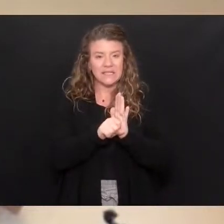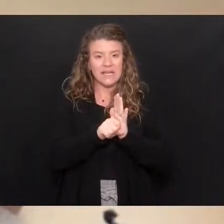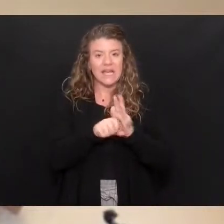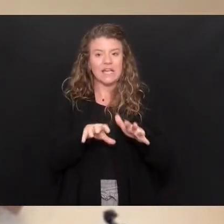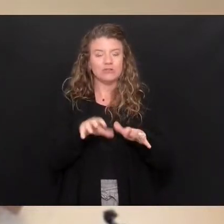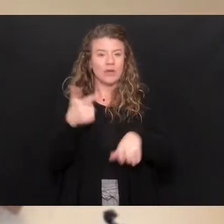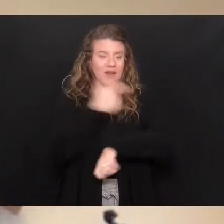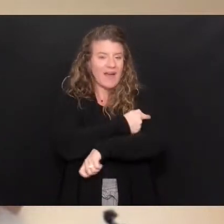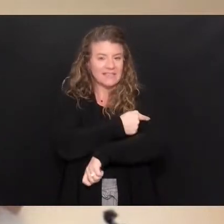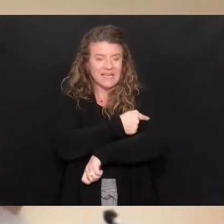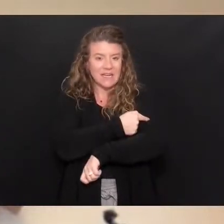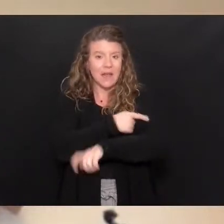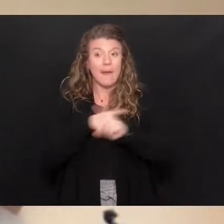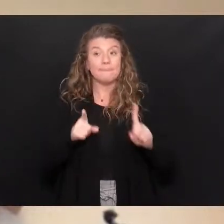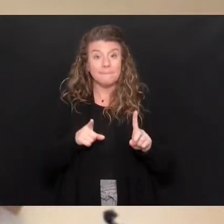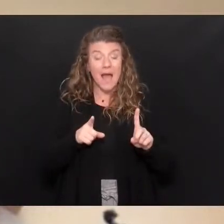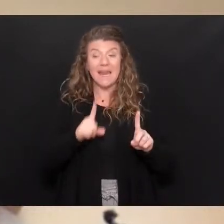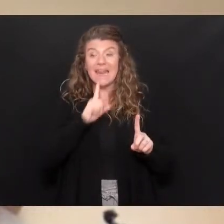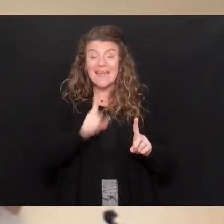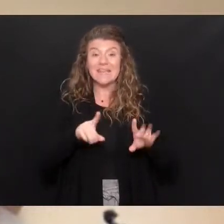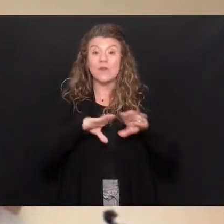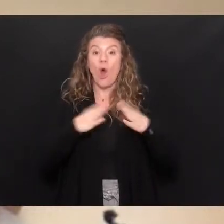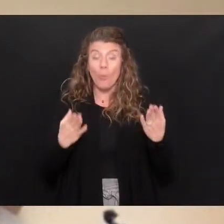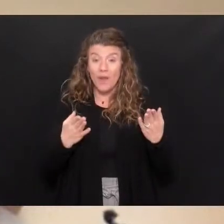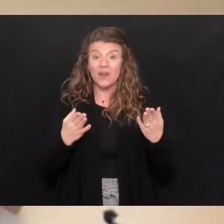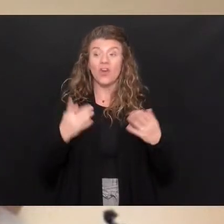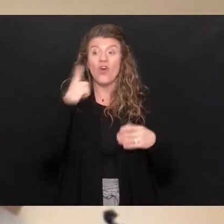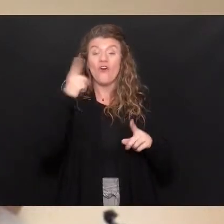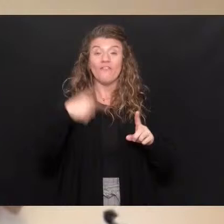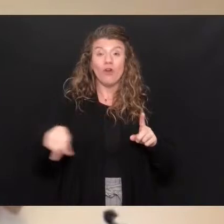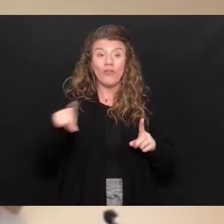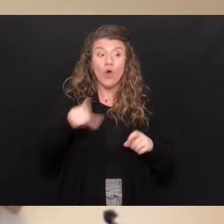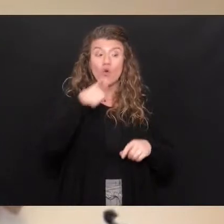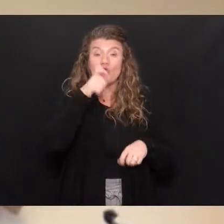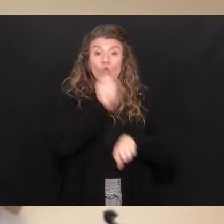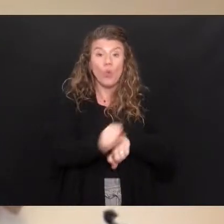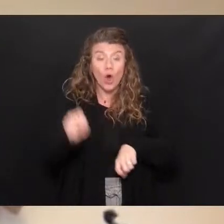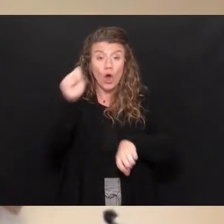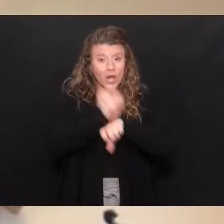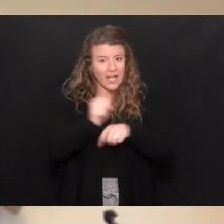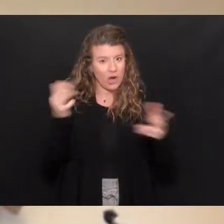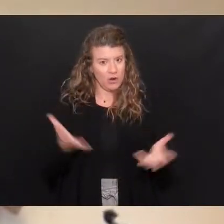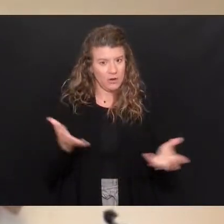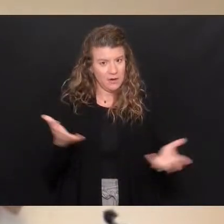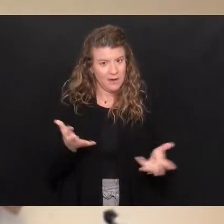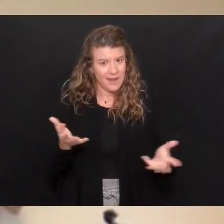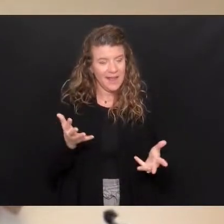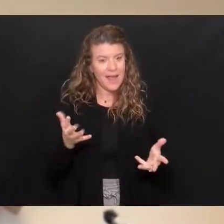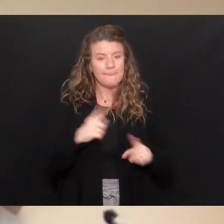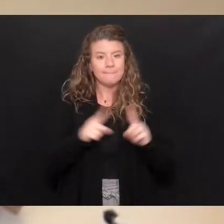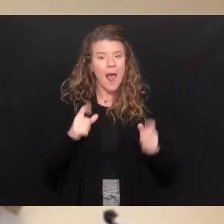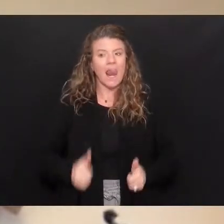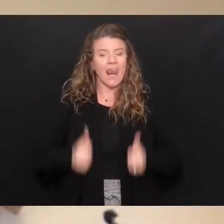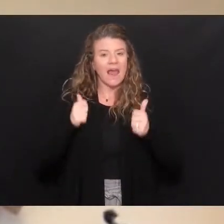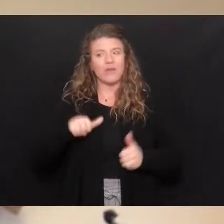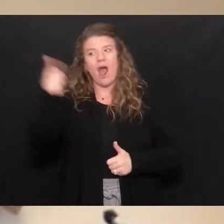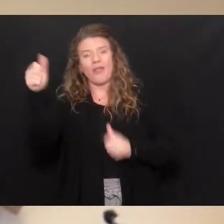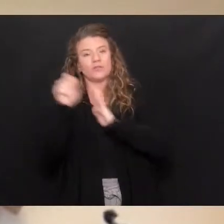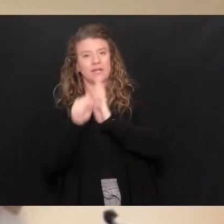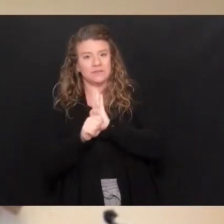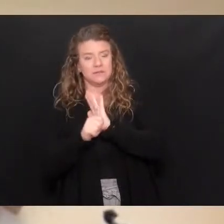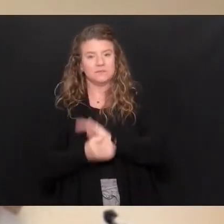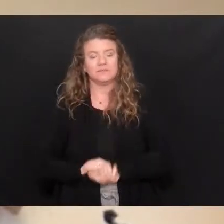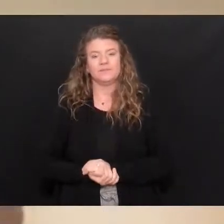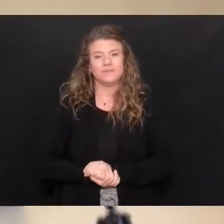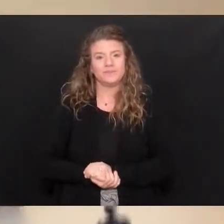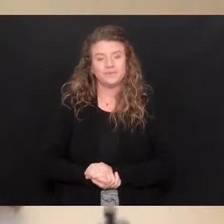get a vaccine, but it is open to those who work in West Virginia who reside in other states.